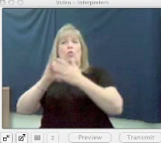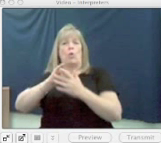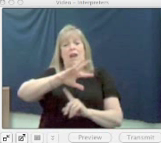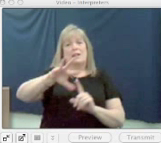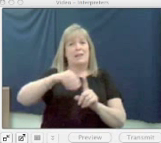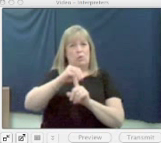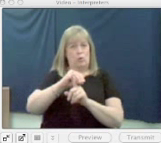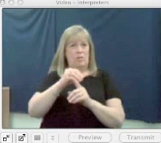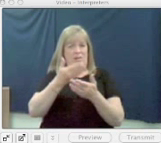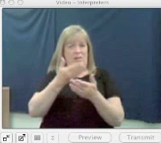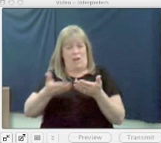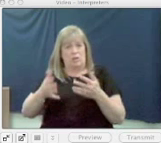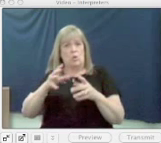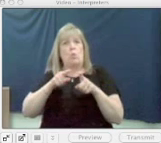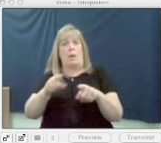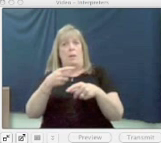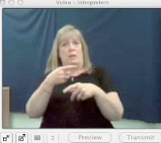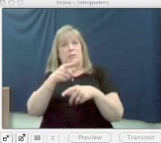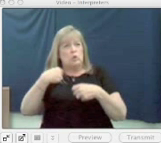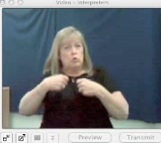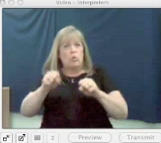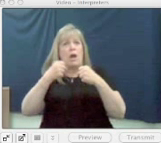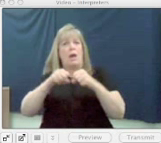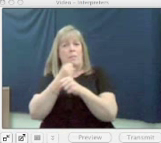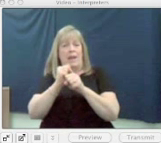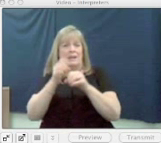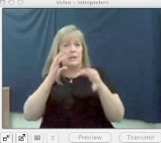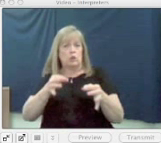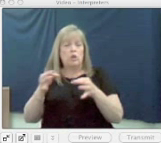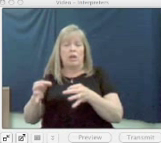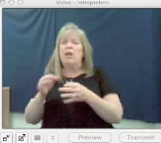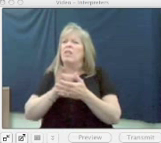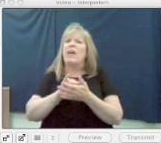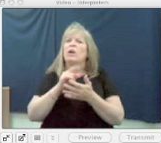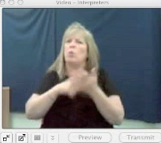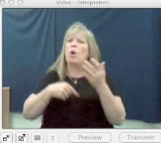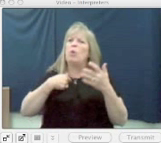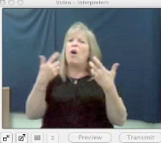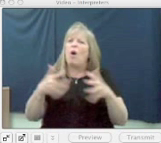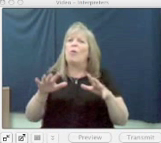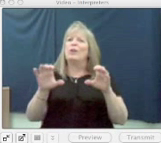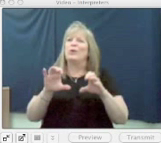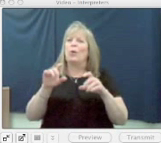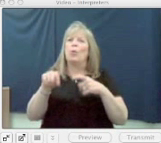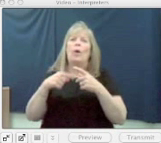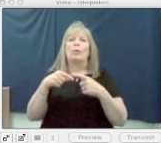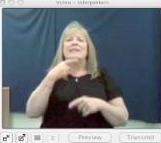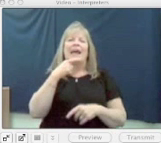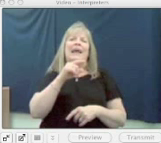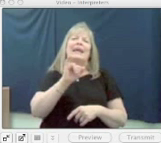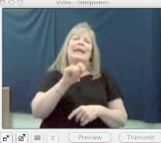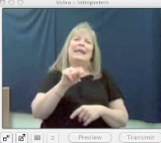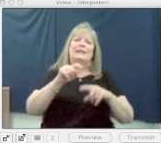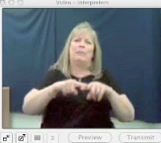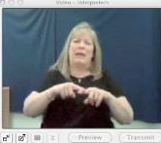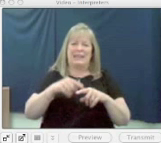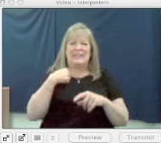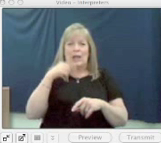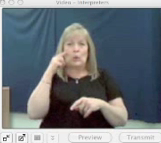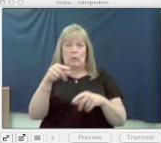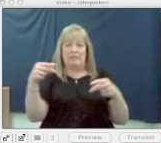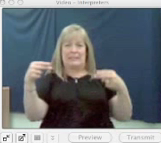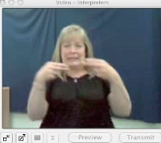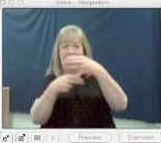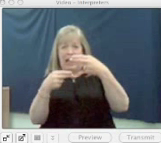decision-making is very similar to what we already do in an it depends conversation. This is a bit hard to read. But what